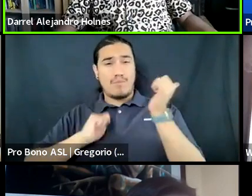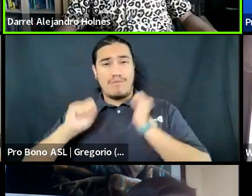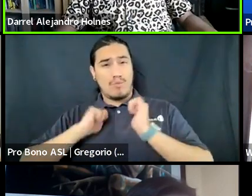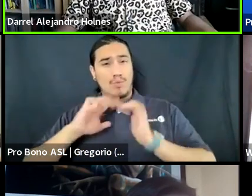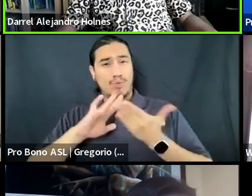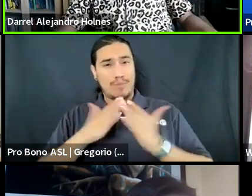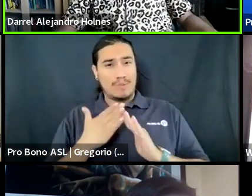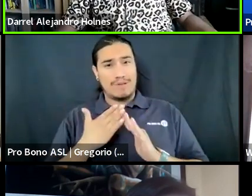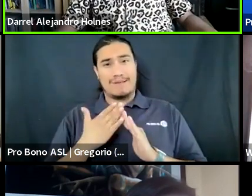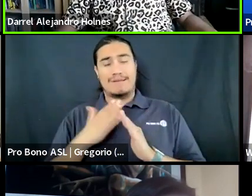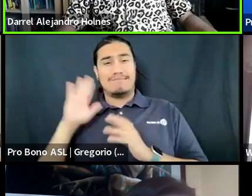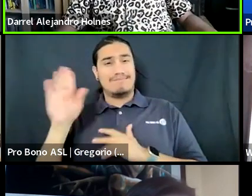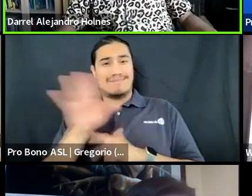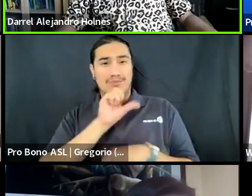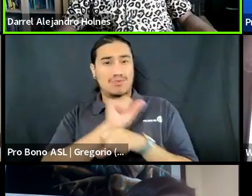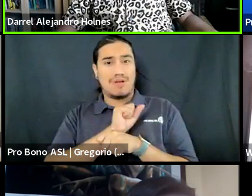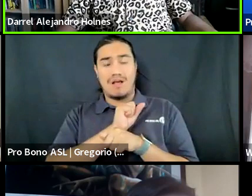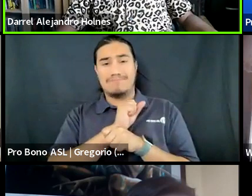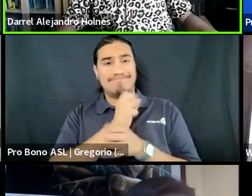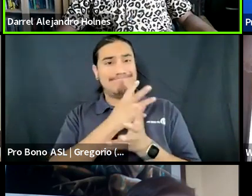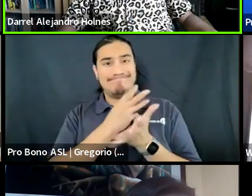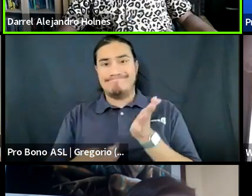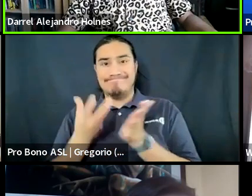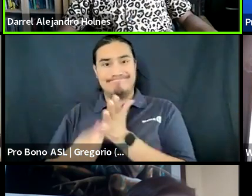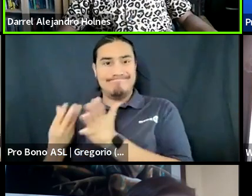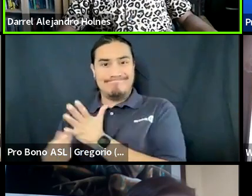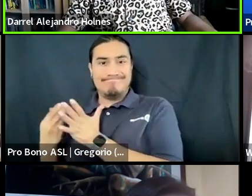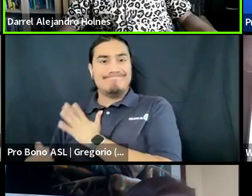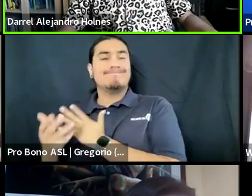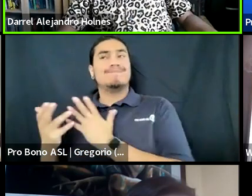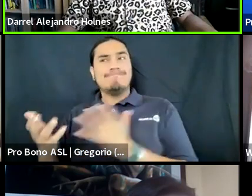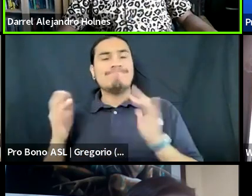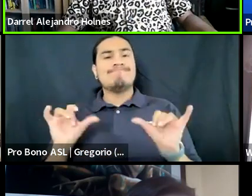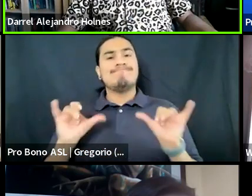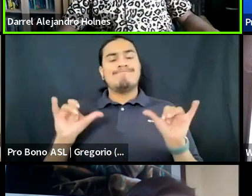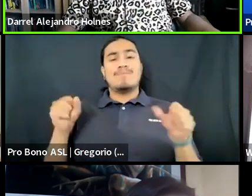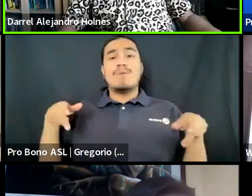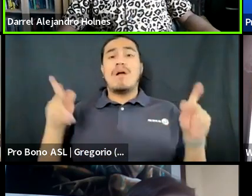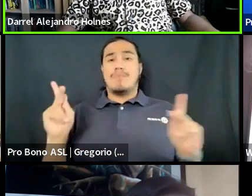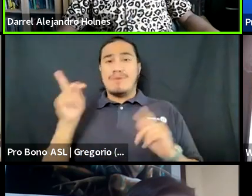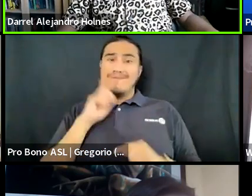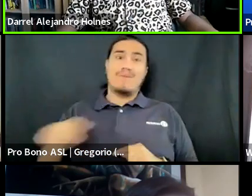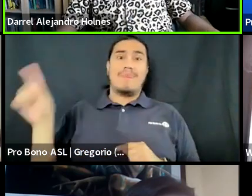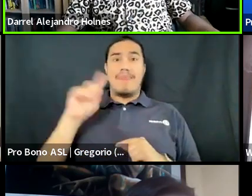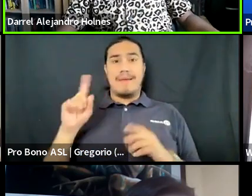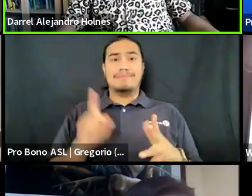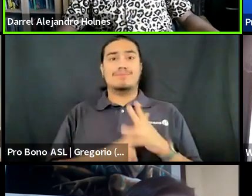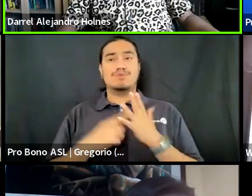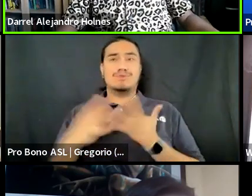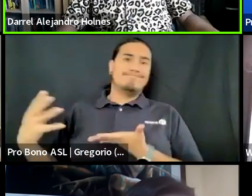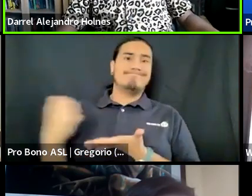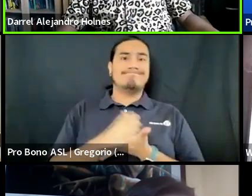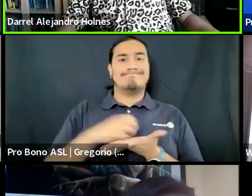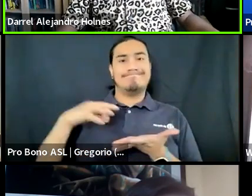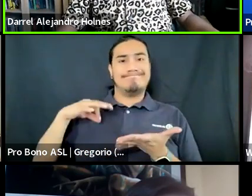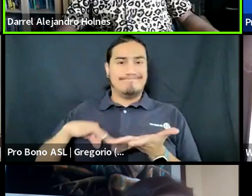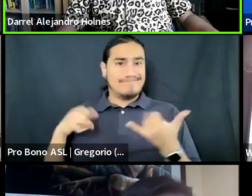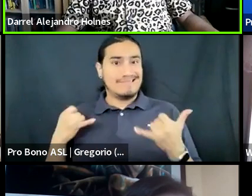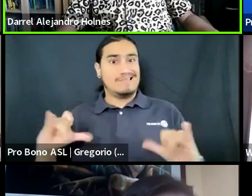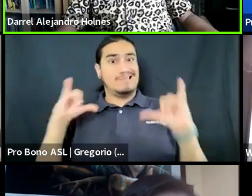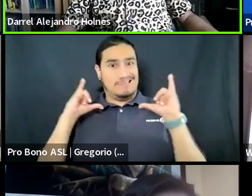community lose employment. And this was an opportunity for them to gained some commissions